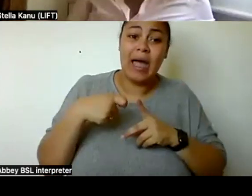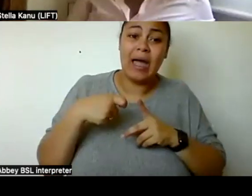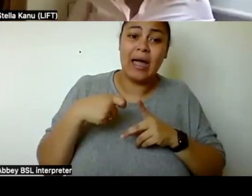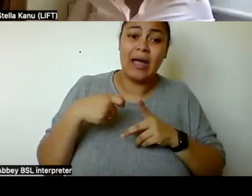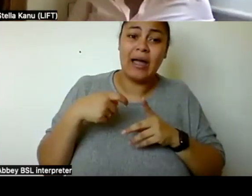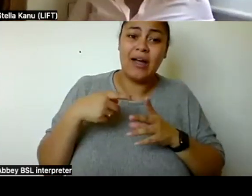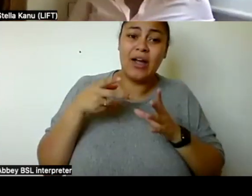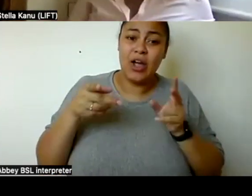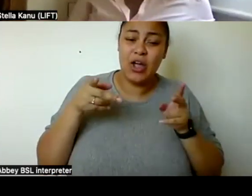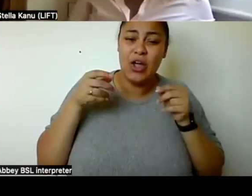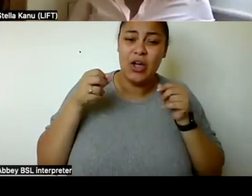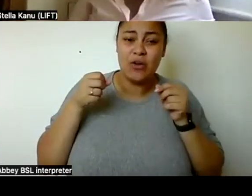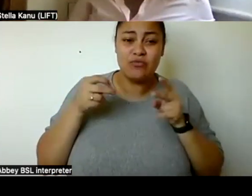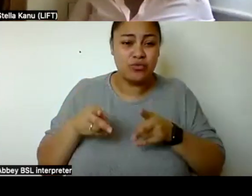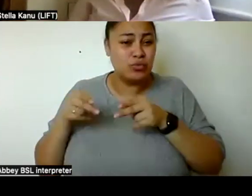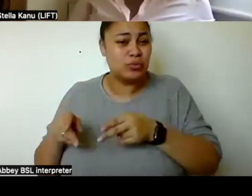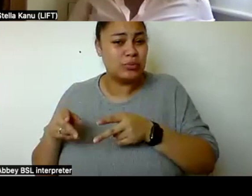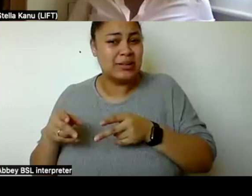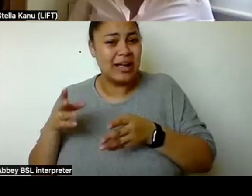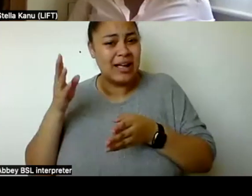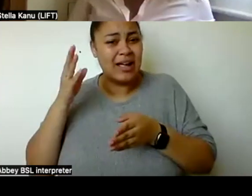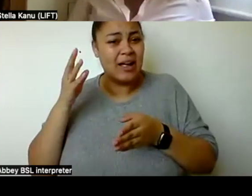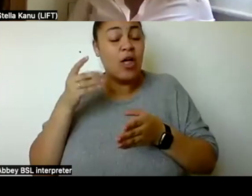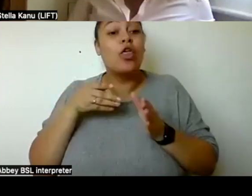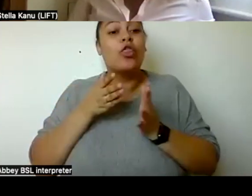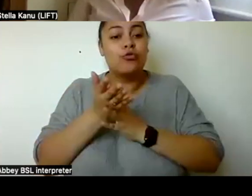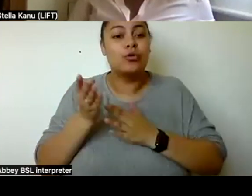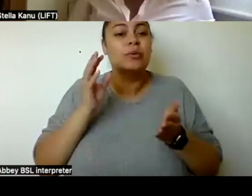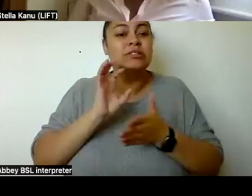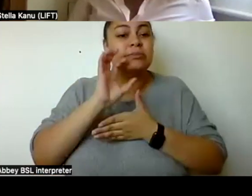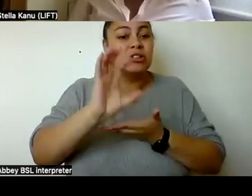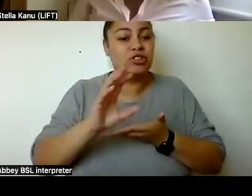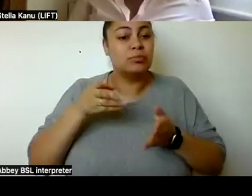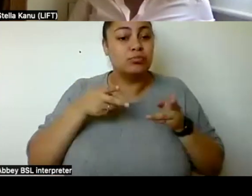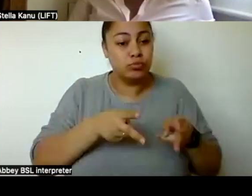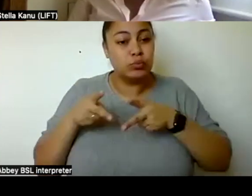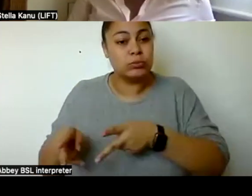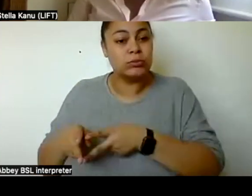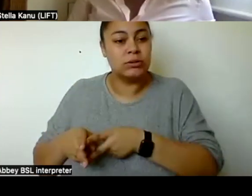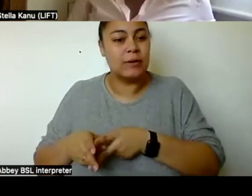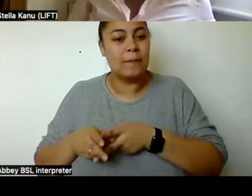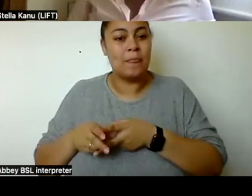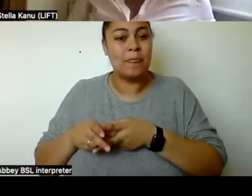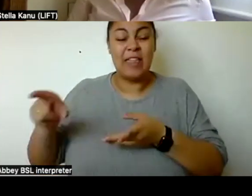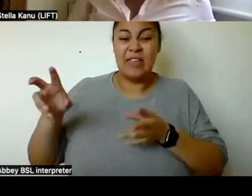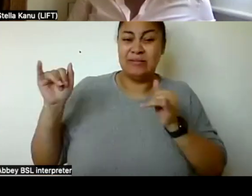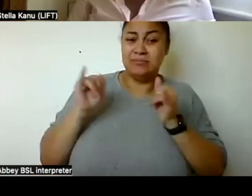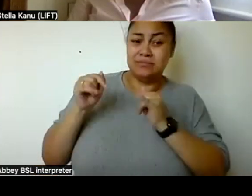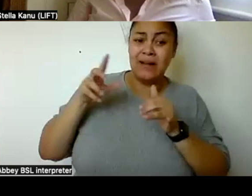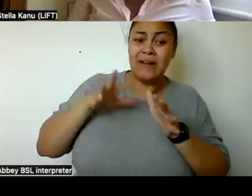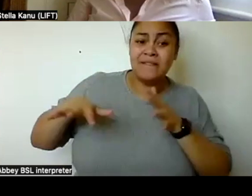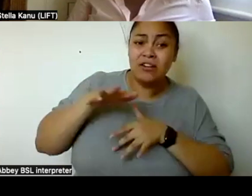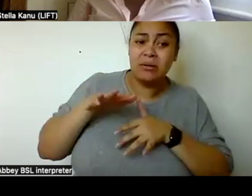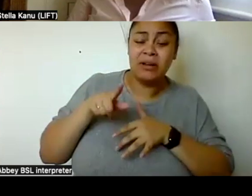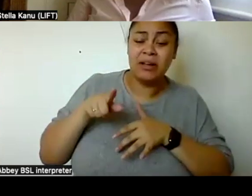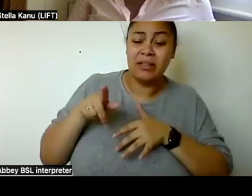the experience of migrating into the UK through a sponsorship route. She's saying they, in this hostile environment,